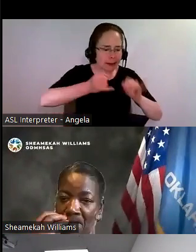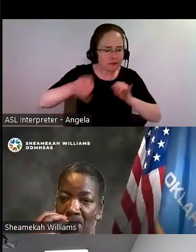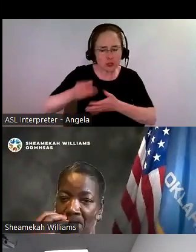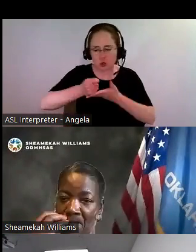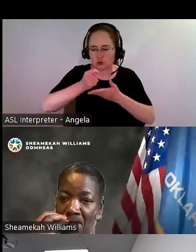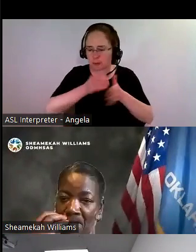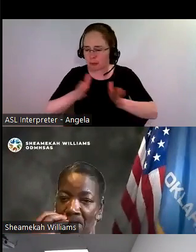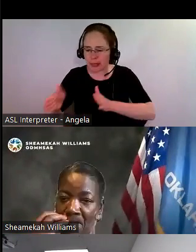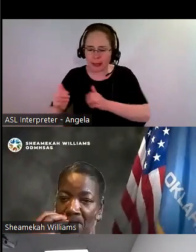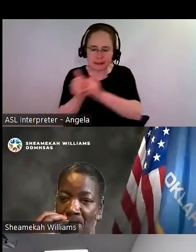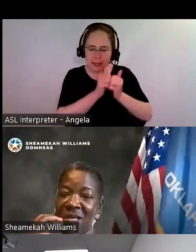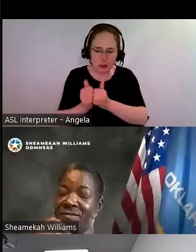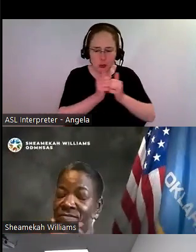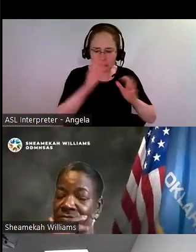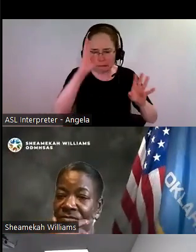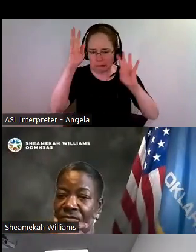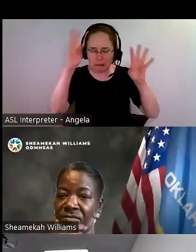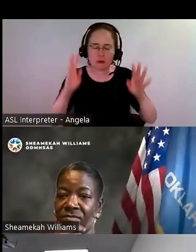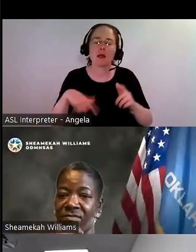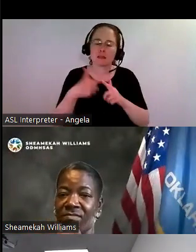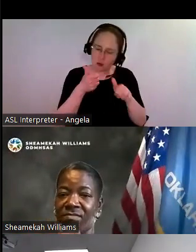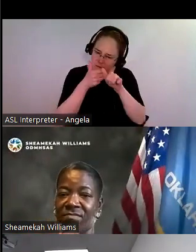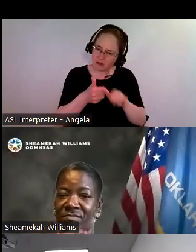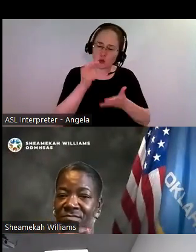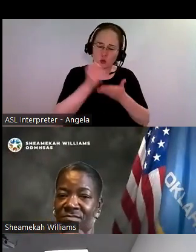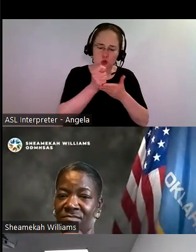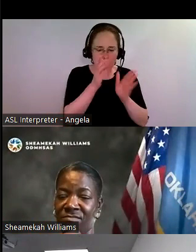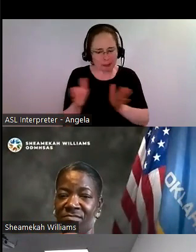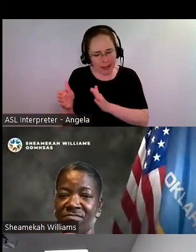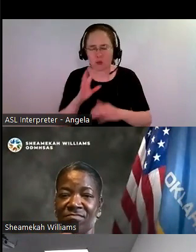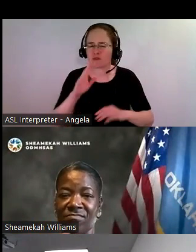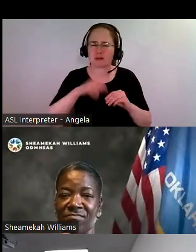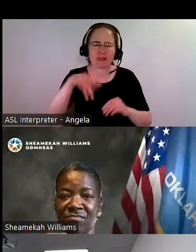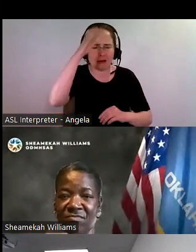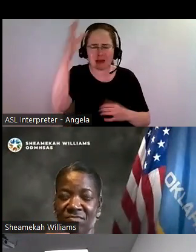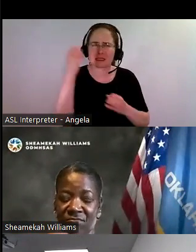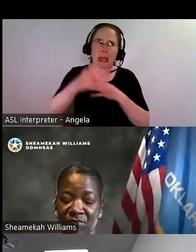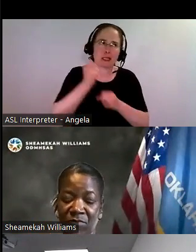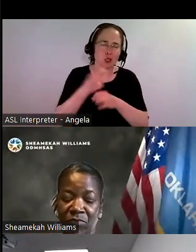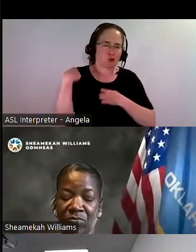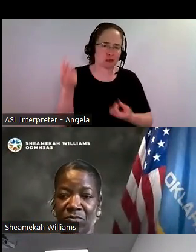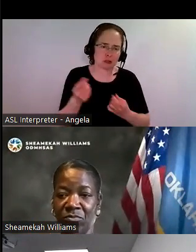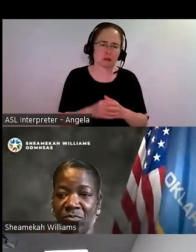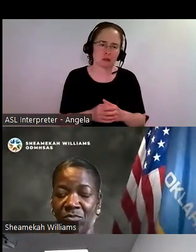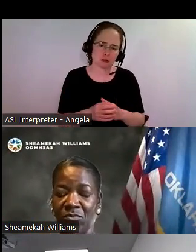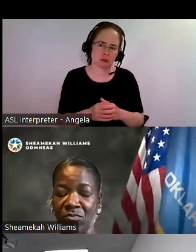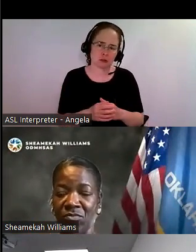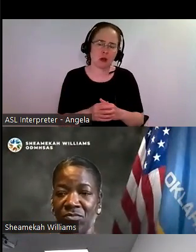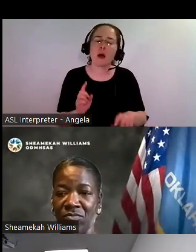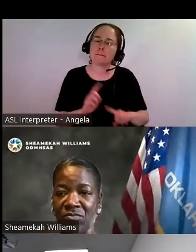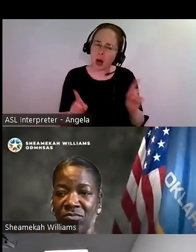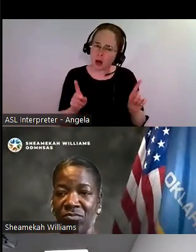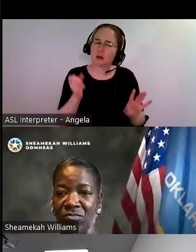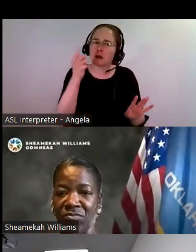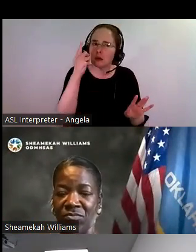for someone, and then we follow that treatment plan. And we've talked about that for years and years. Well, one of the things that we knew that we had to